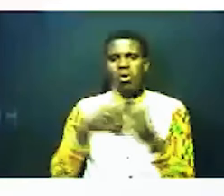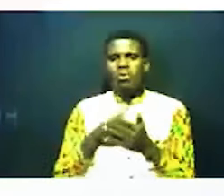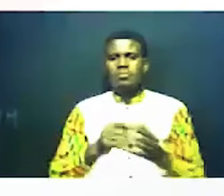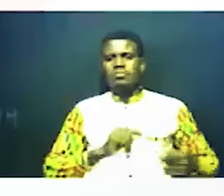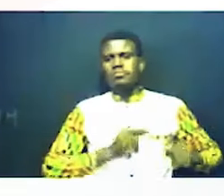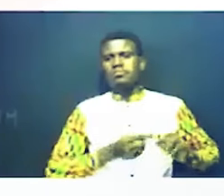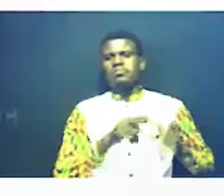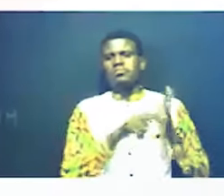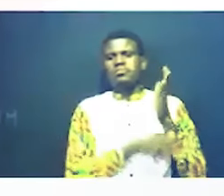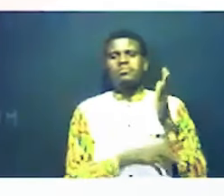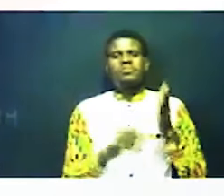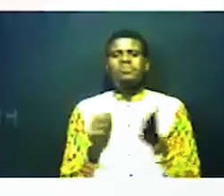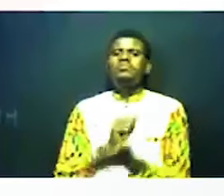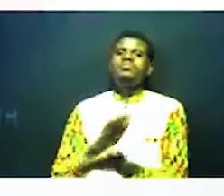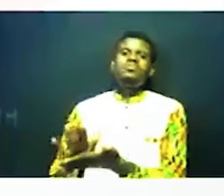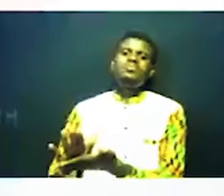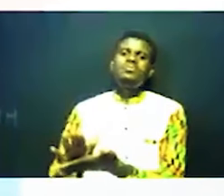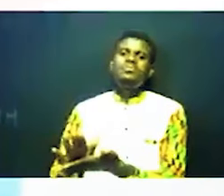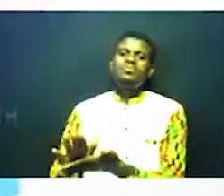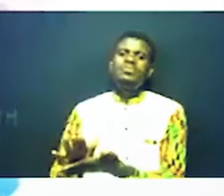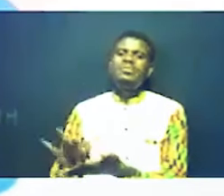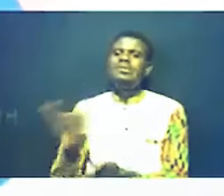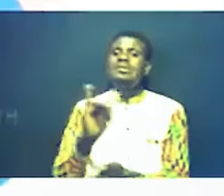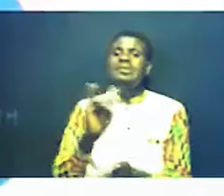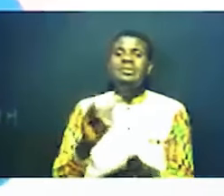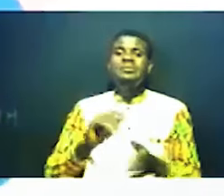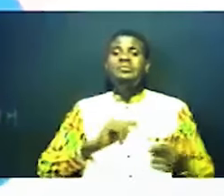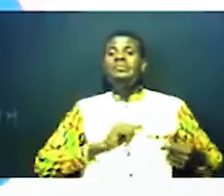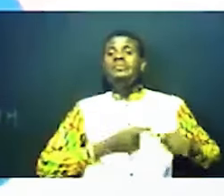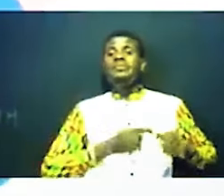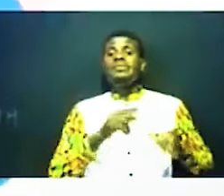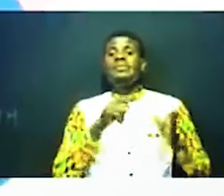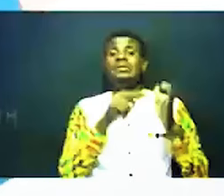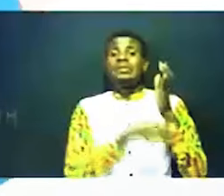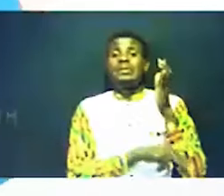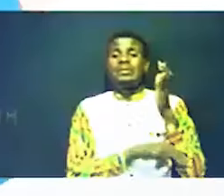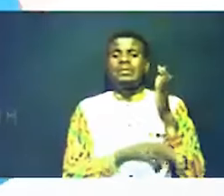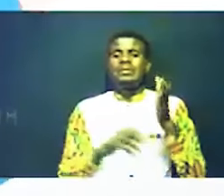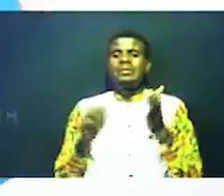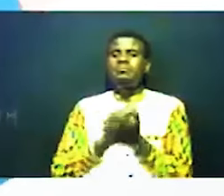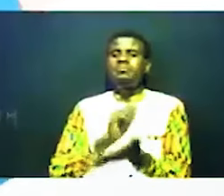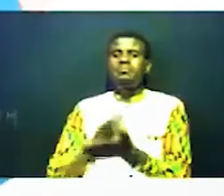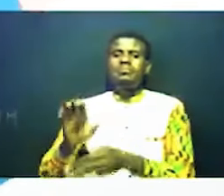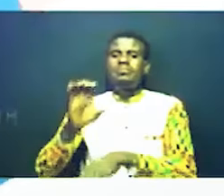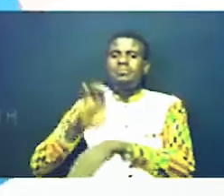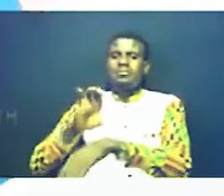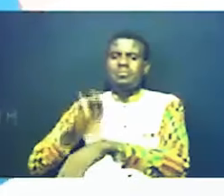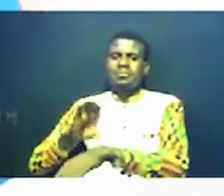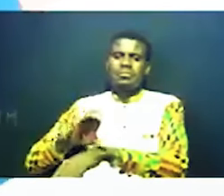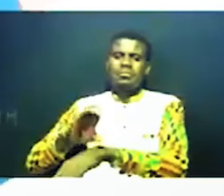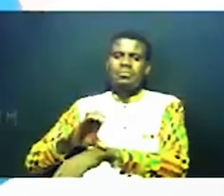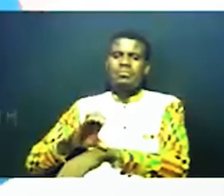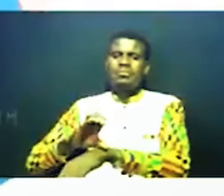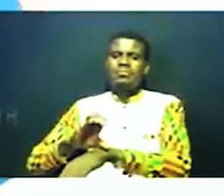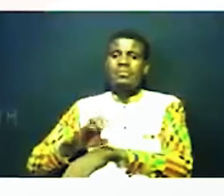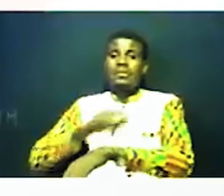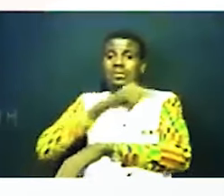See, bitterness destroys churches. It means say and sorry and so. It